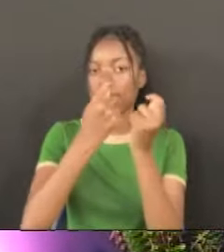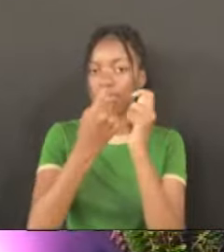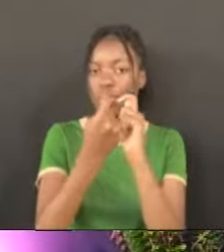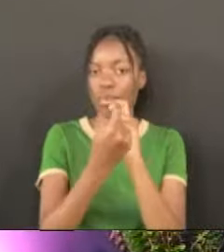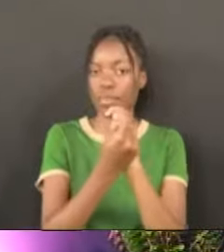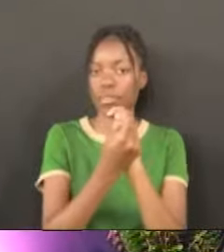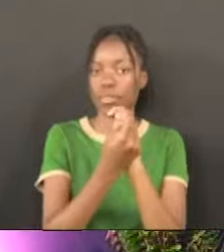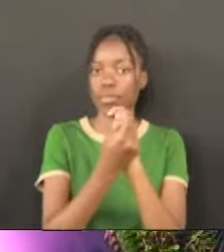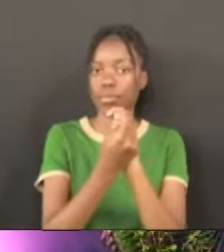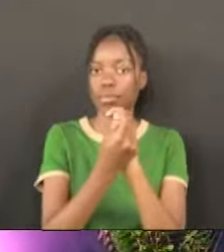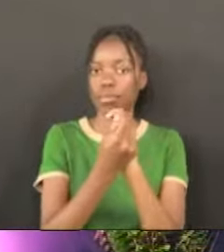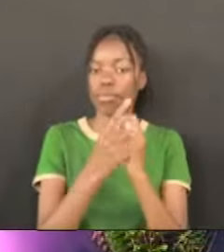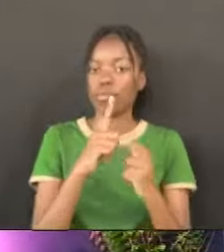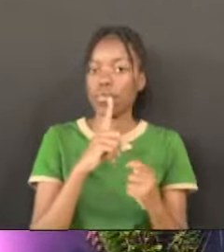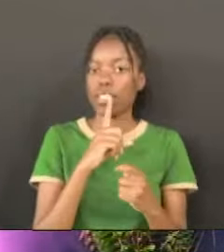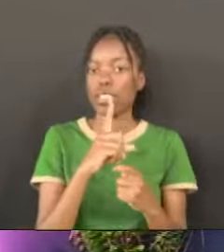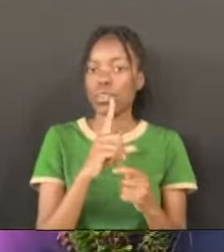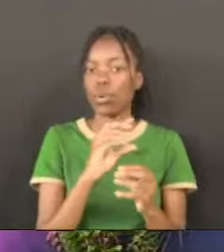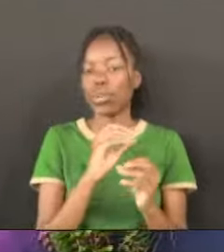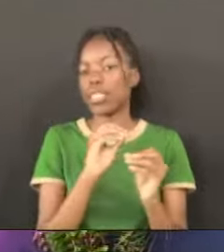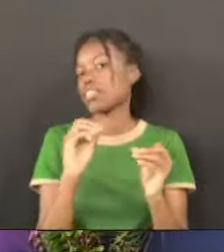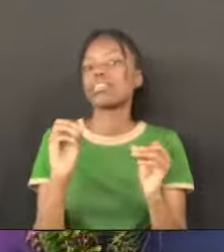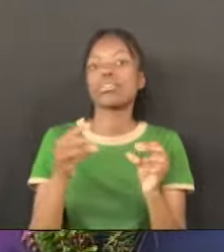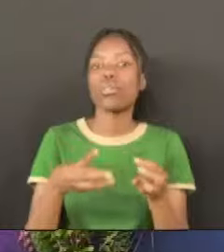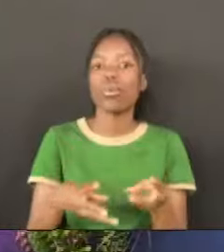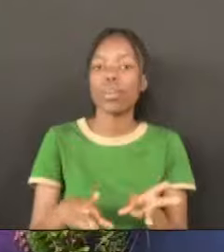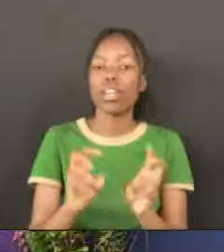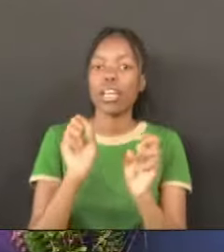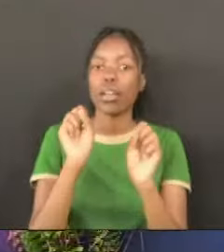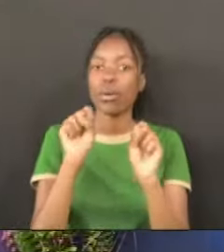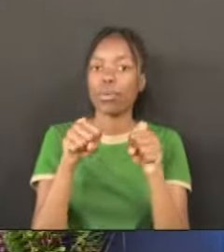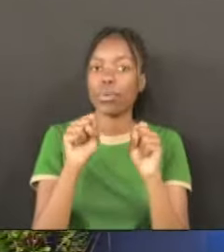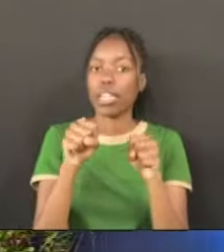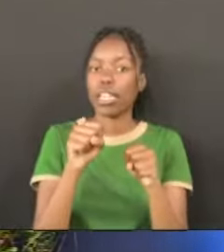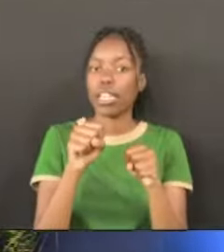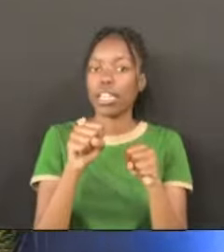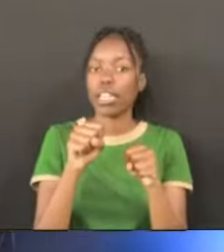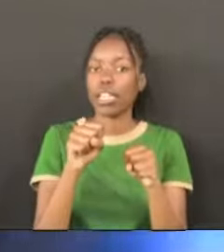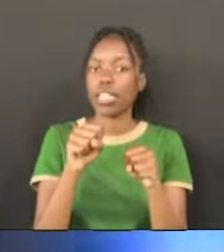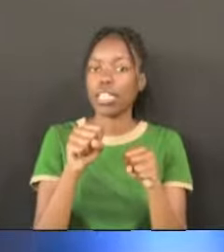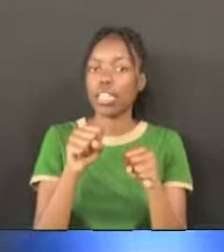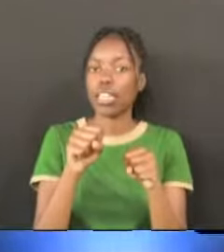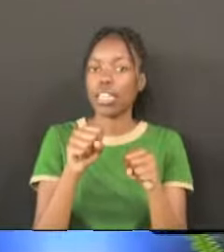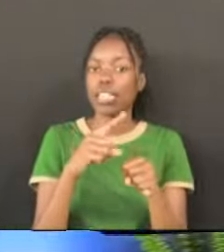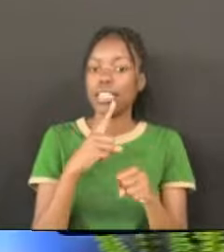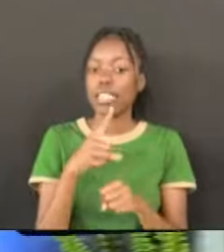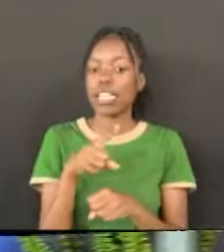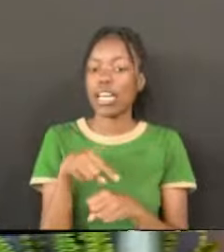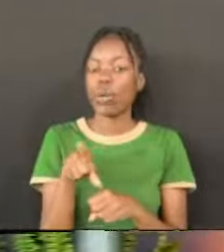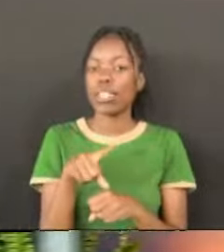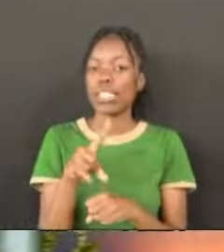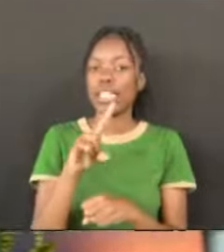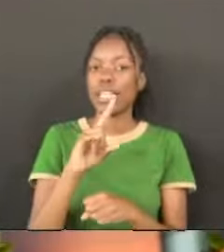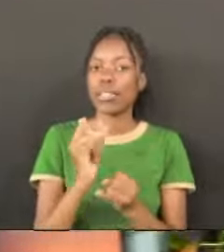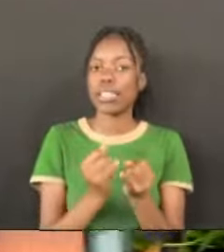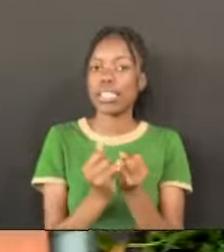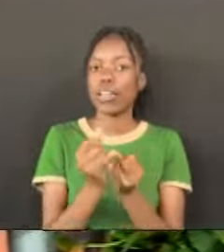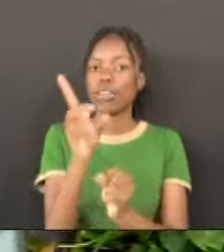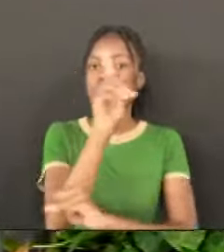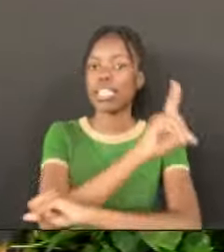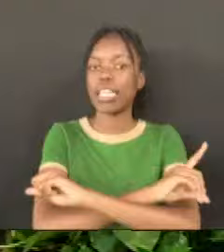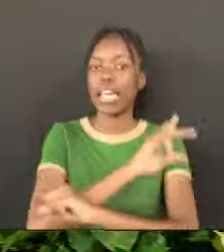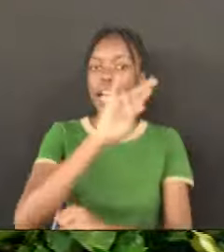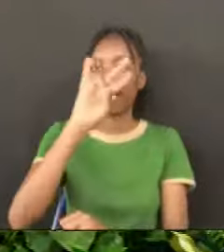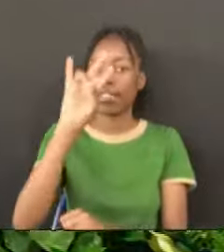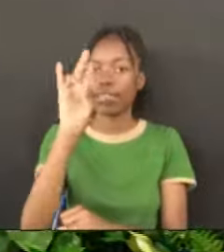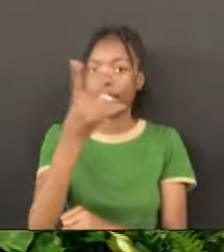transformed. And so there is no way we can call ourselves Seventh-day Adventists, members